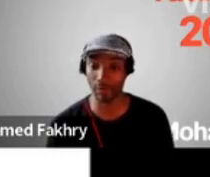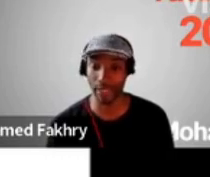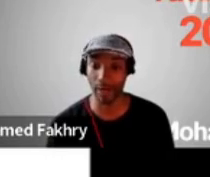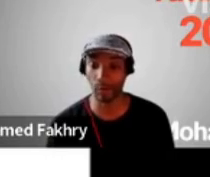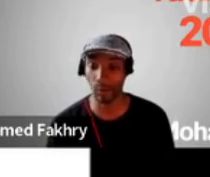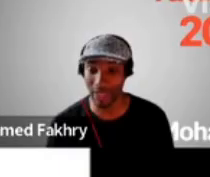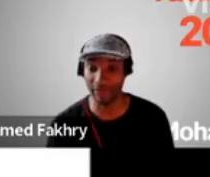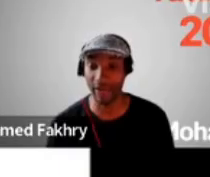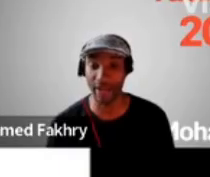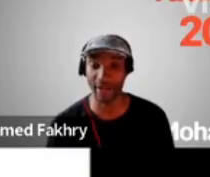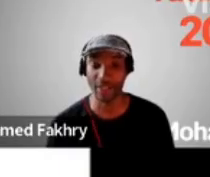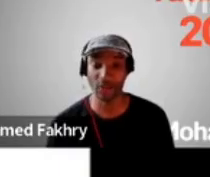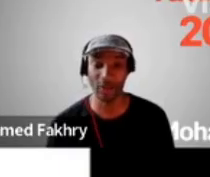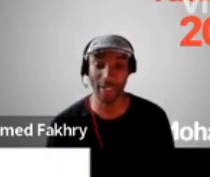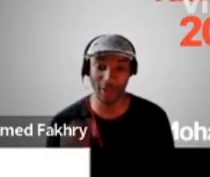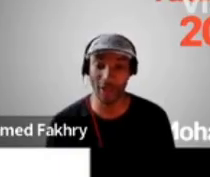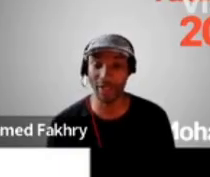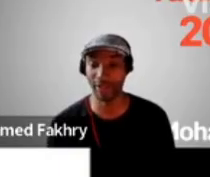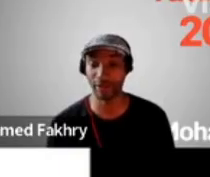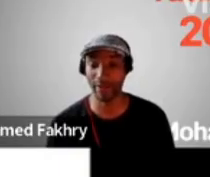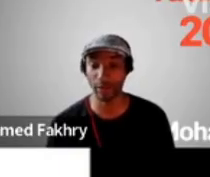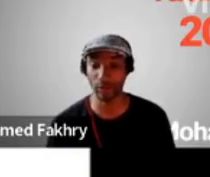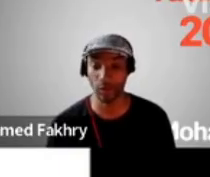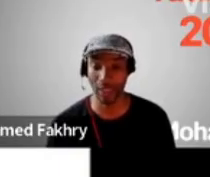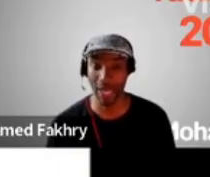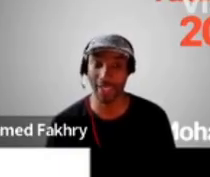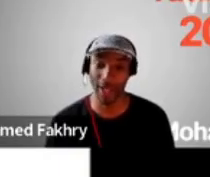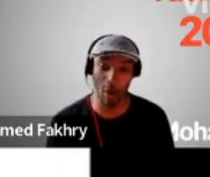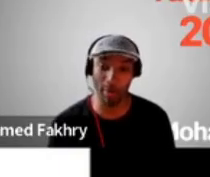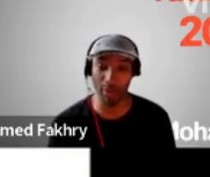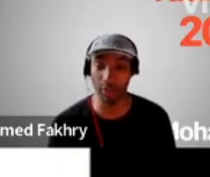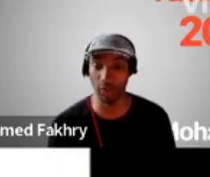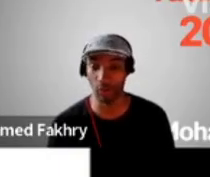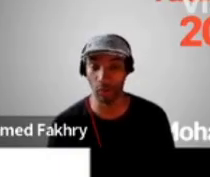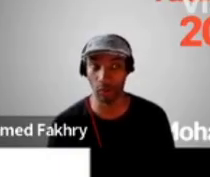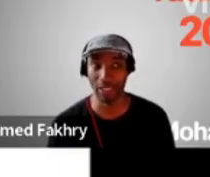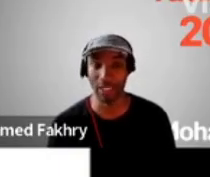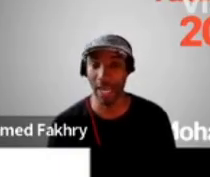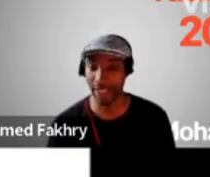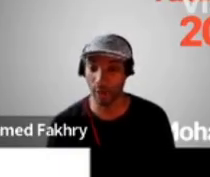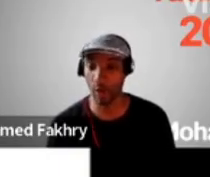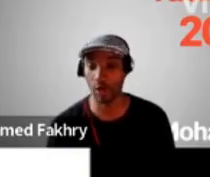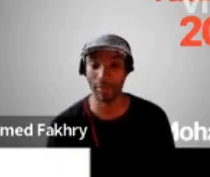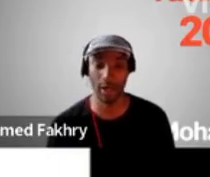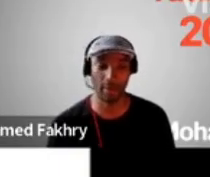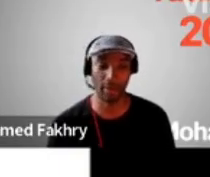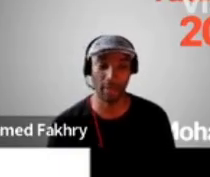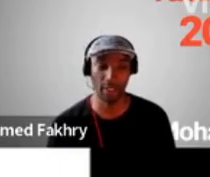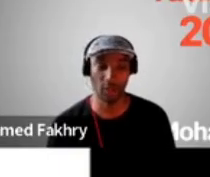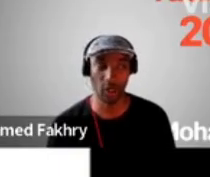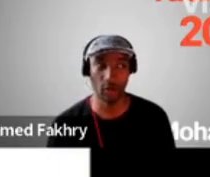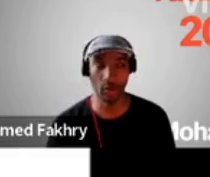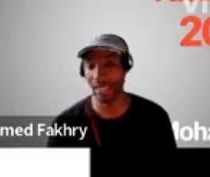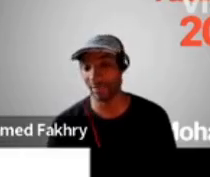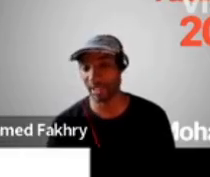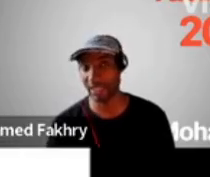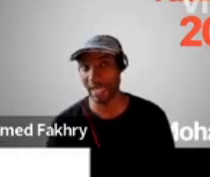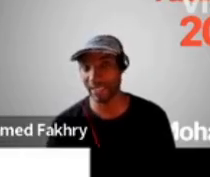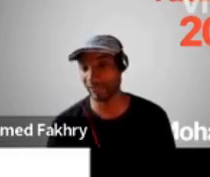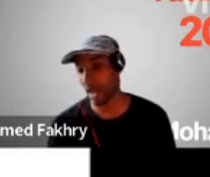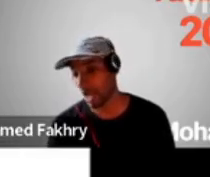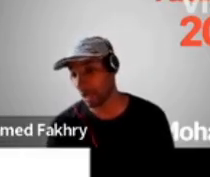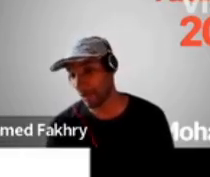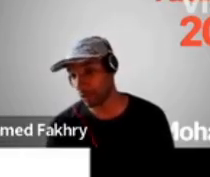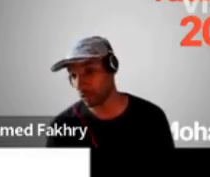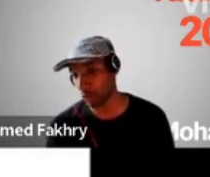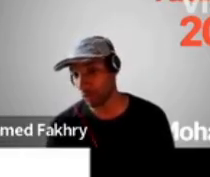about me and was a friend. So he knocked onto my door and he opened the door and he woke me up. So you can imagine, like,